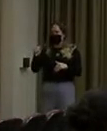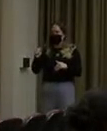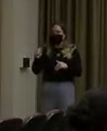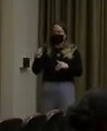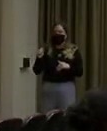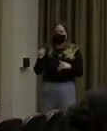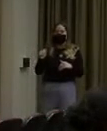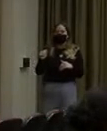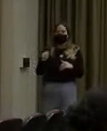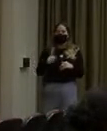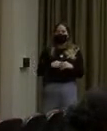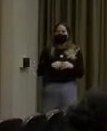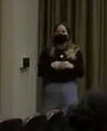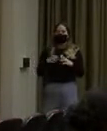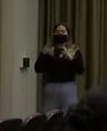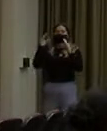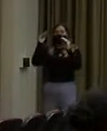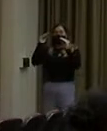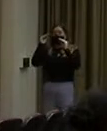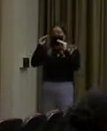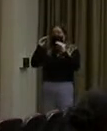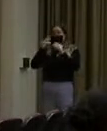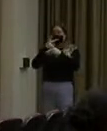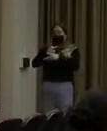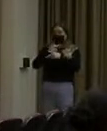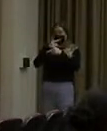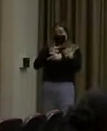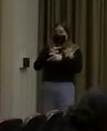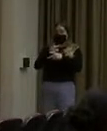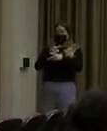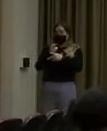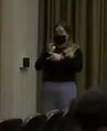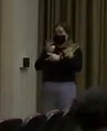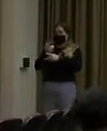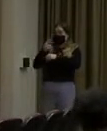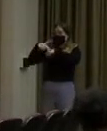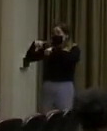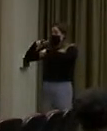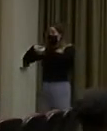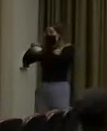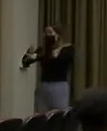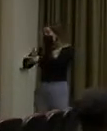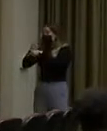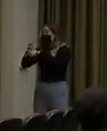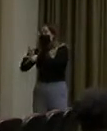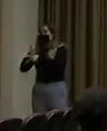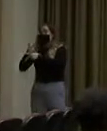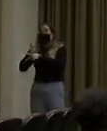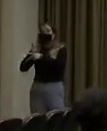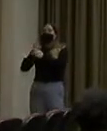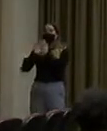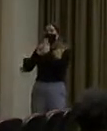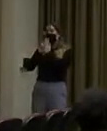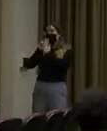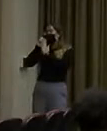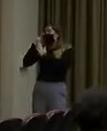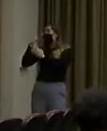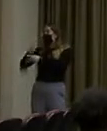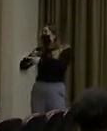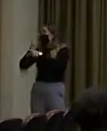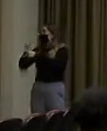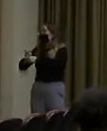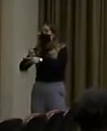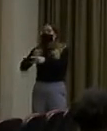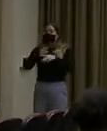about care outside of a pandemic, just regular care, whether it's oncology or pediatrics or